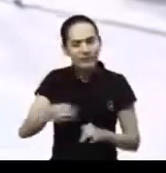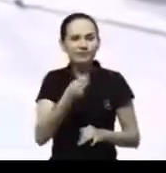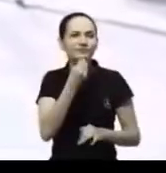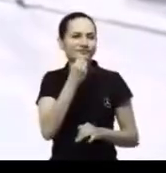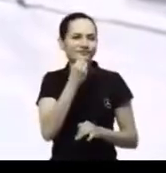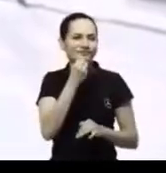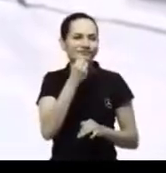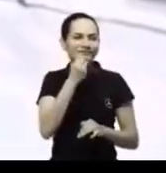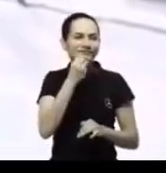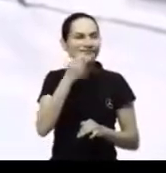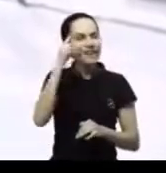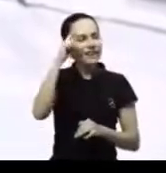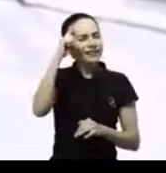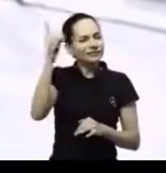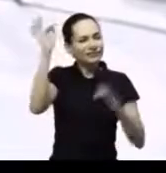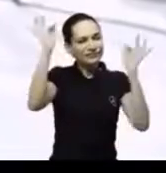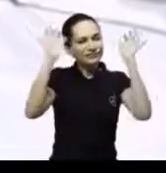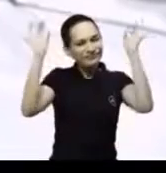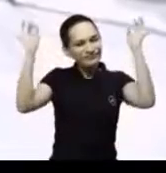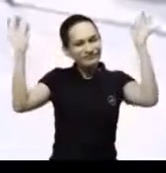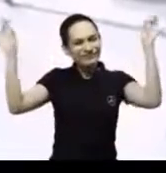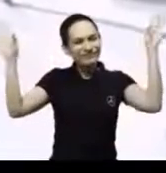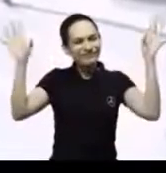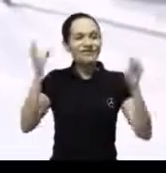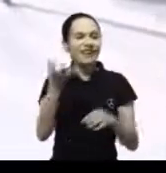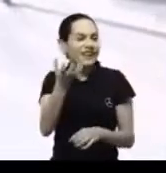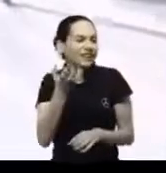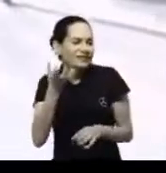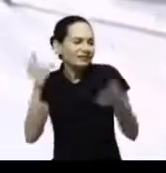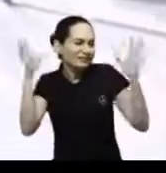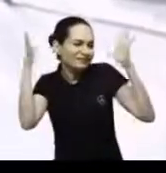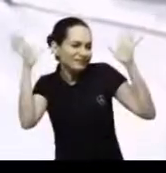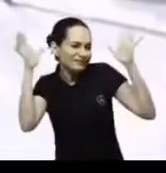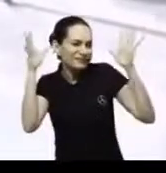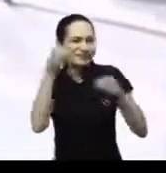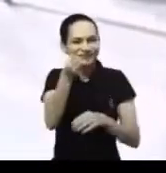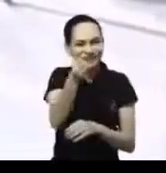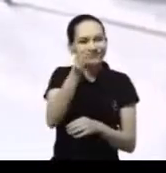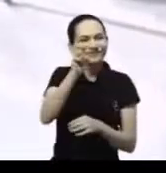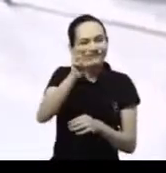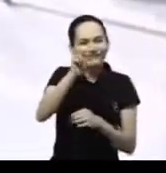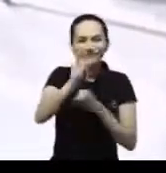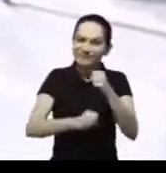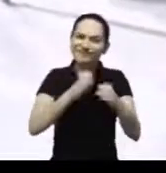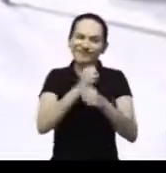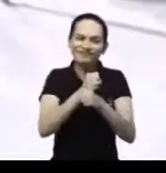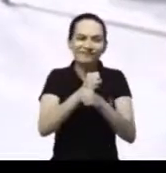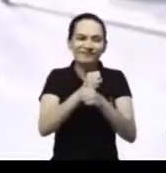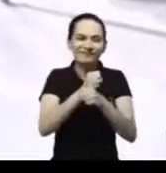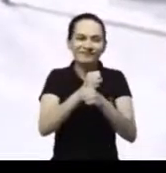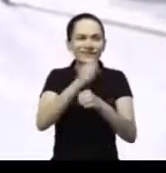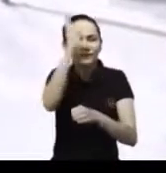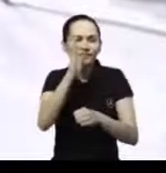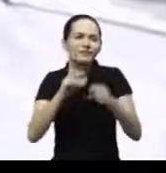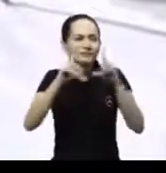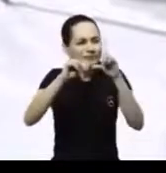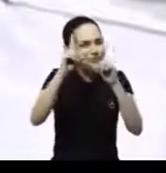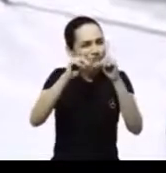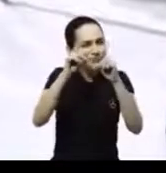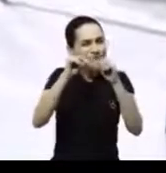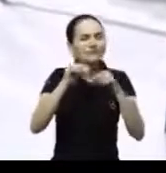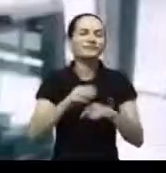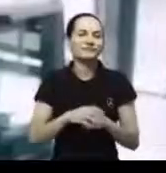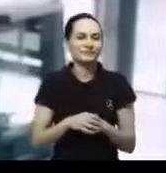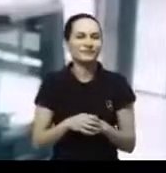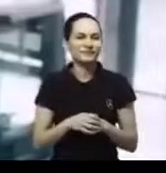part in this Very Special Day aragona com grafite Leite YouTube Swift Universe of mercedes-benz